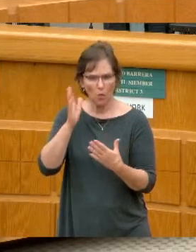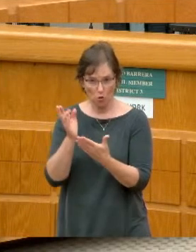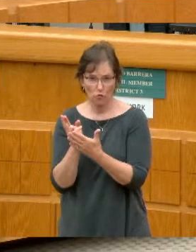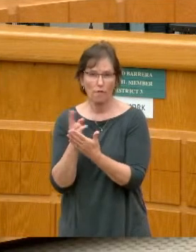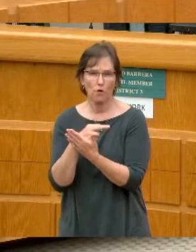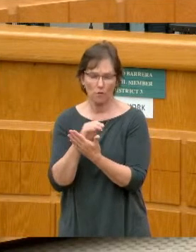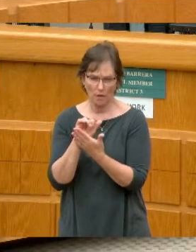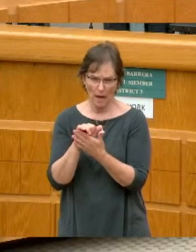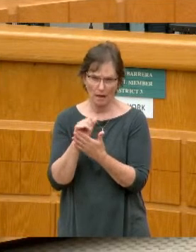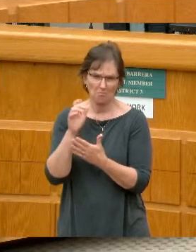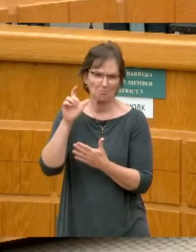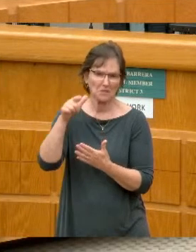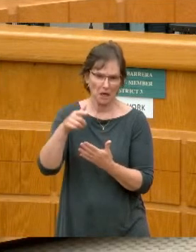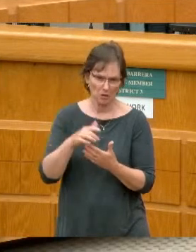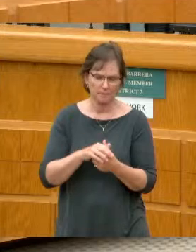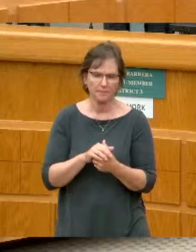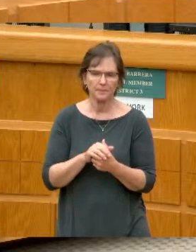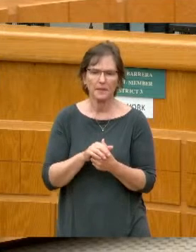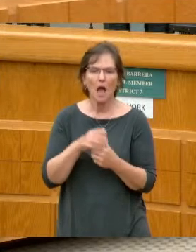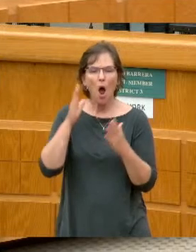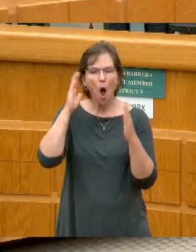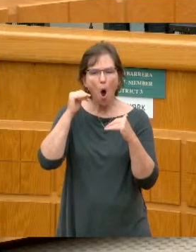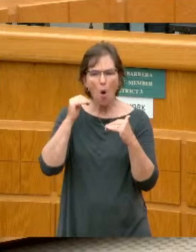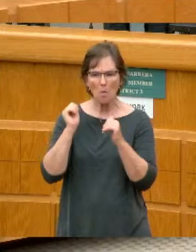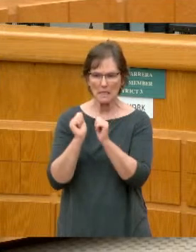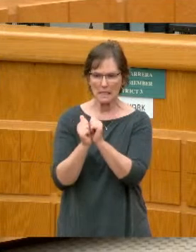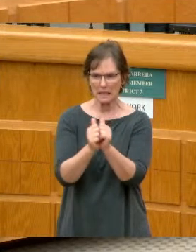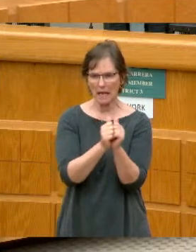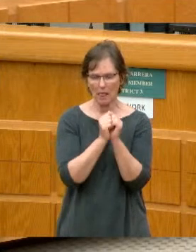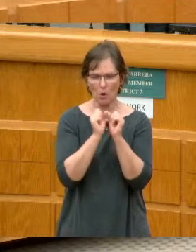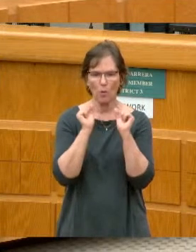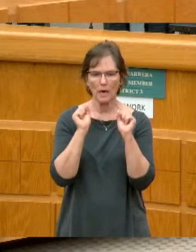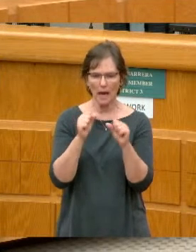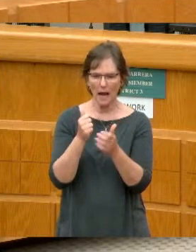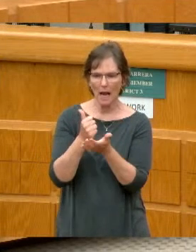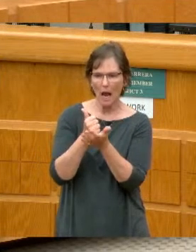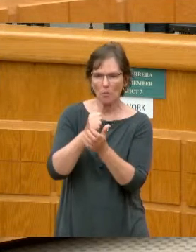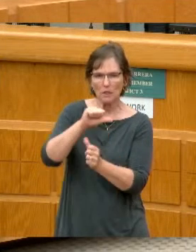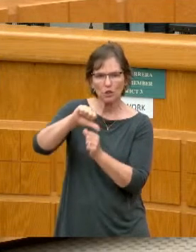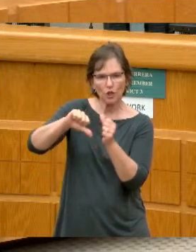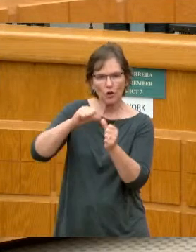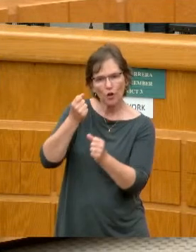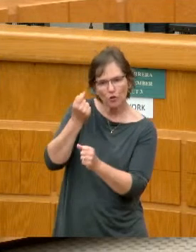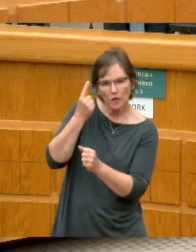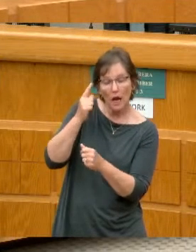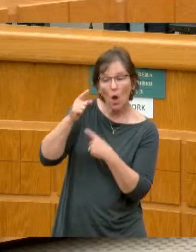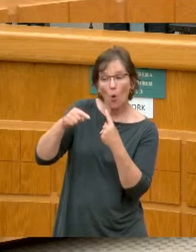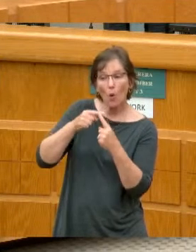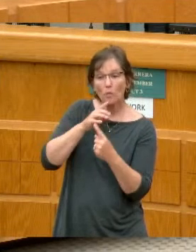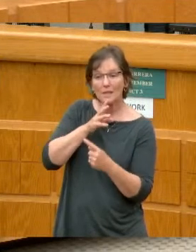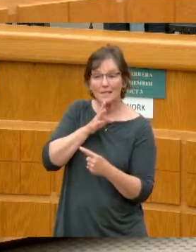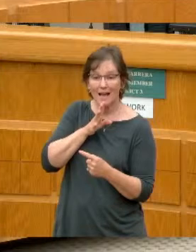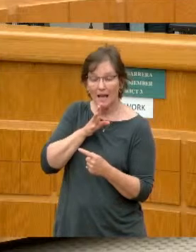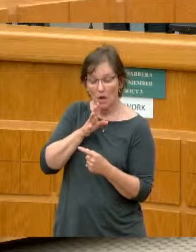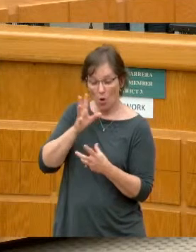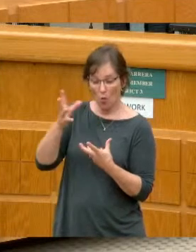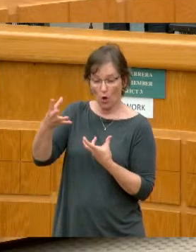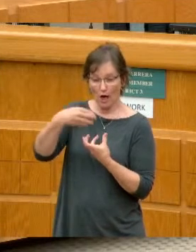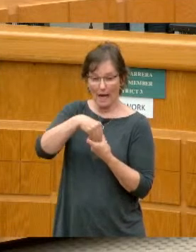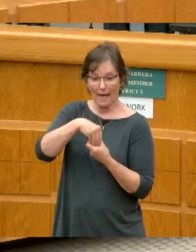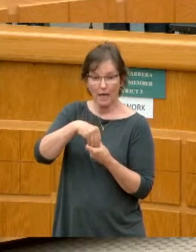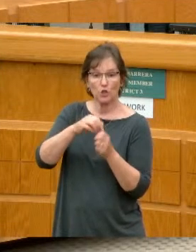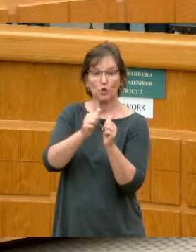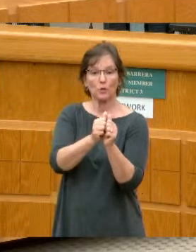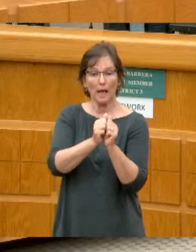the COVID-19 can depend on so many different factors. And I just want you to know that there are people that